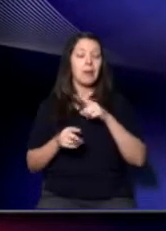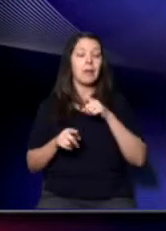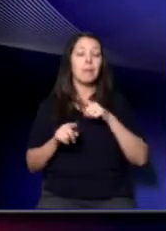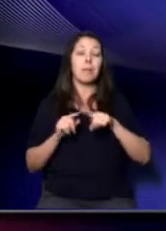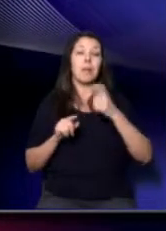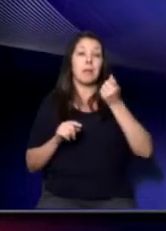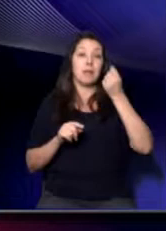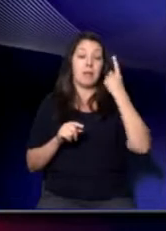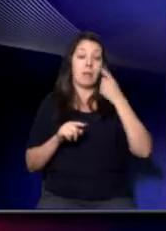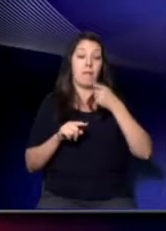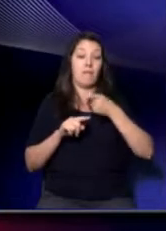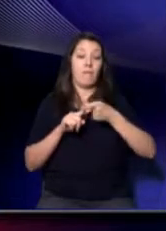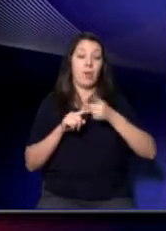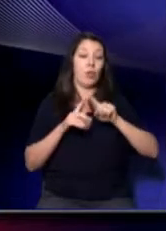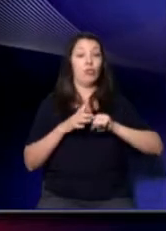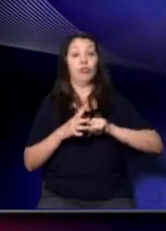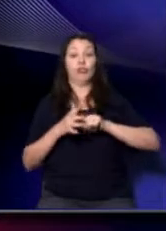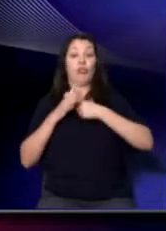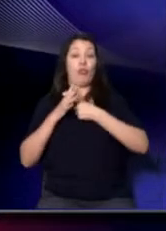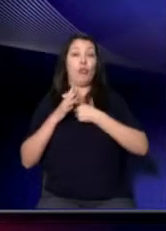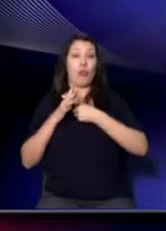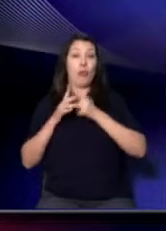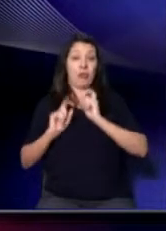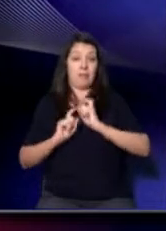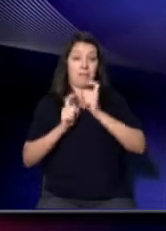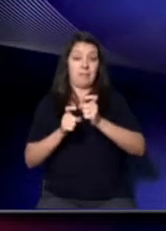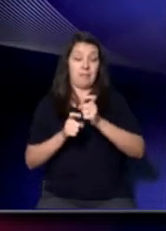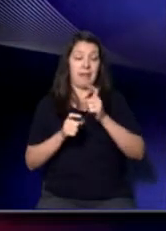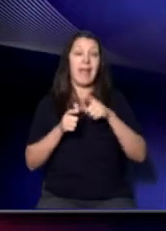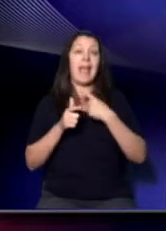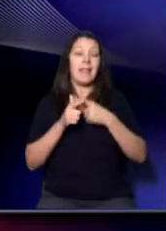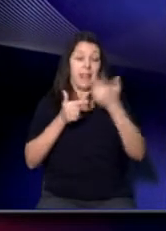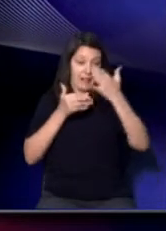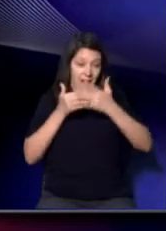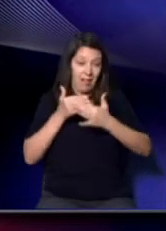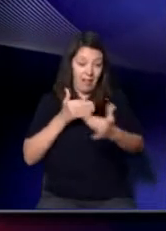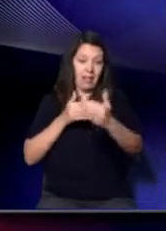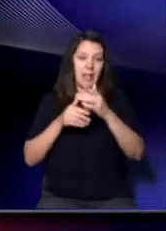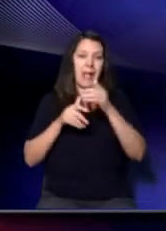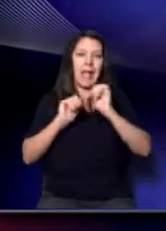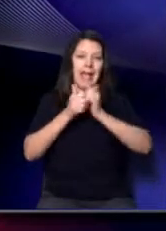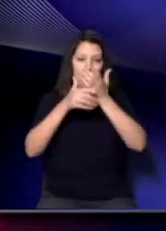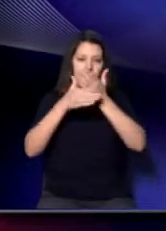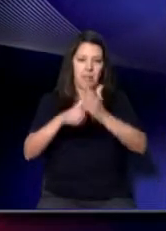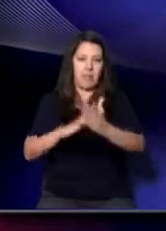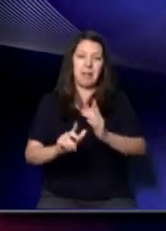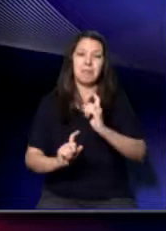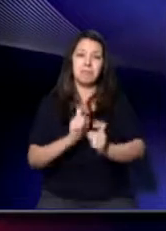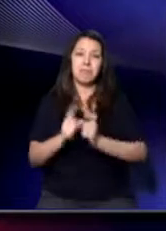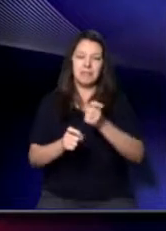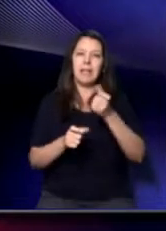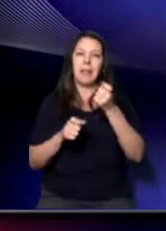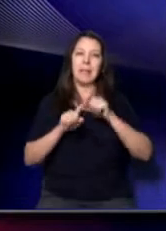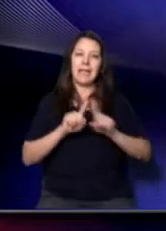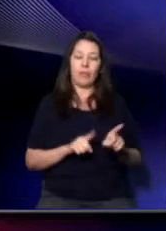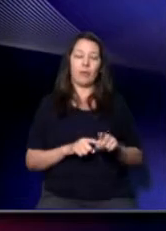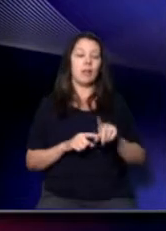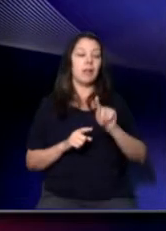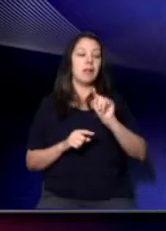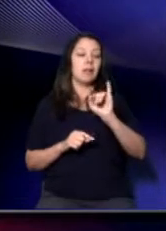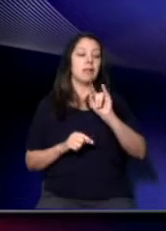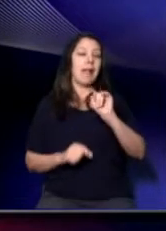that the funding's derived from, and then how the funding's calculated going forward. Both with Title I and Title